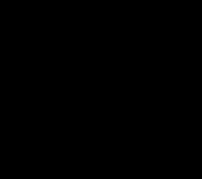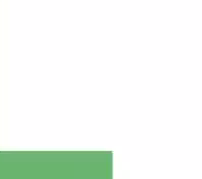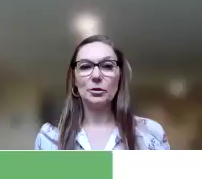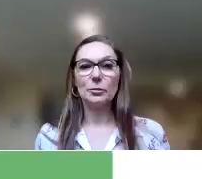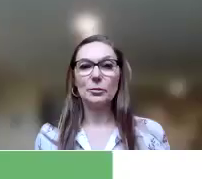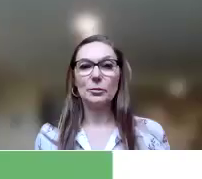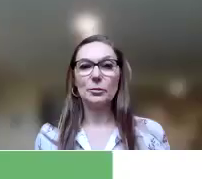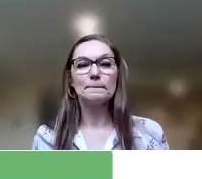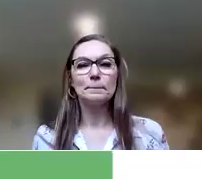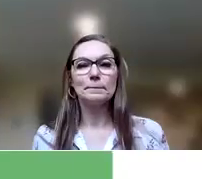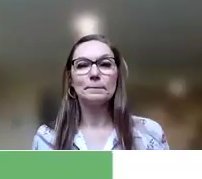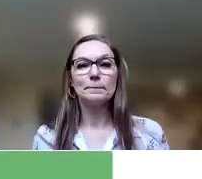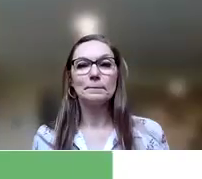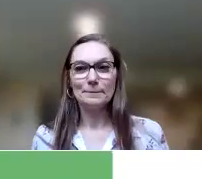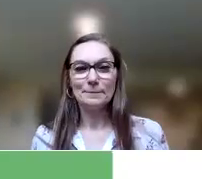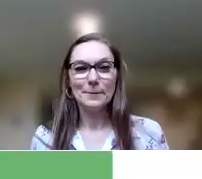Start the recording.